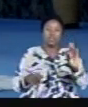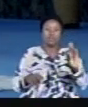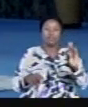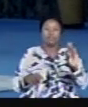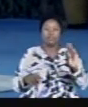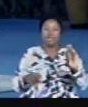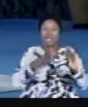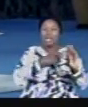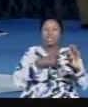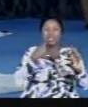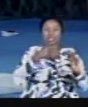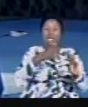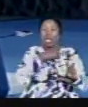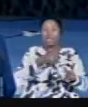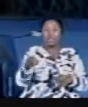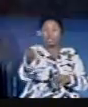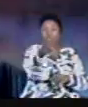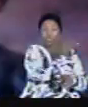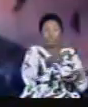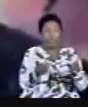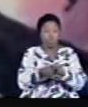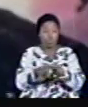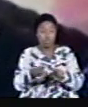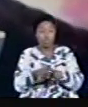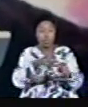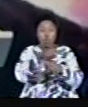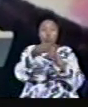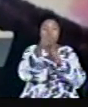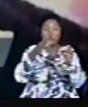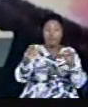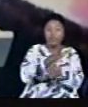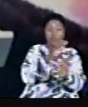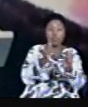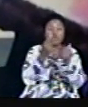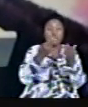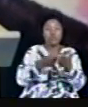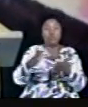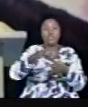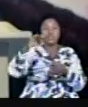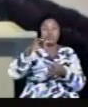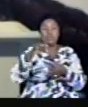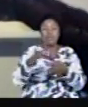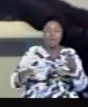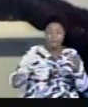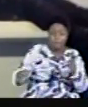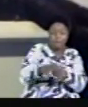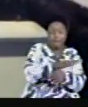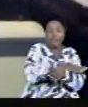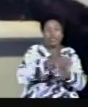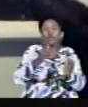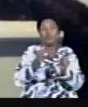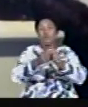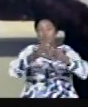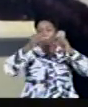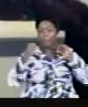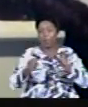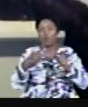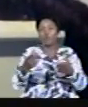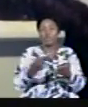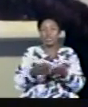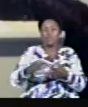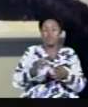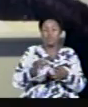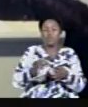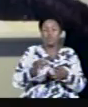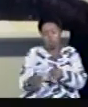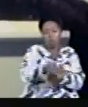also, when you're filled with the Holy Ghost, empowered by the Holy Ghost, enveloped by the Holy